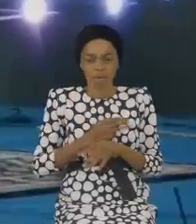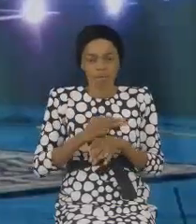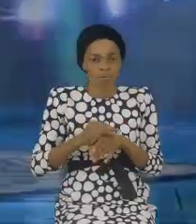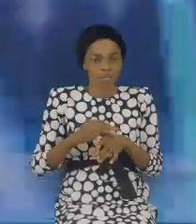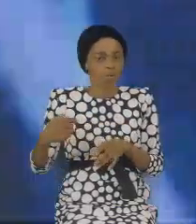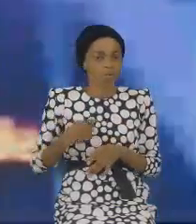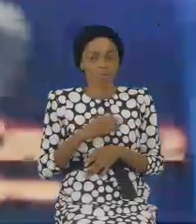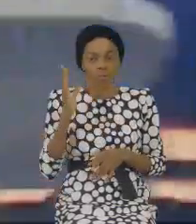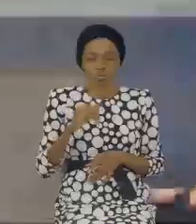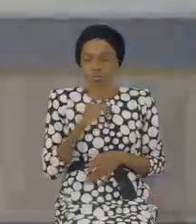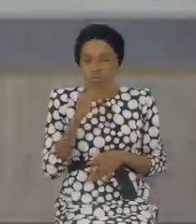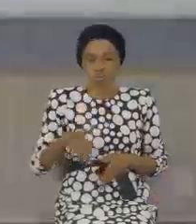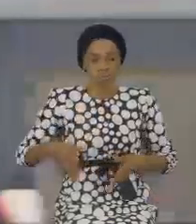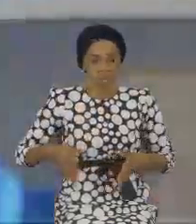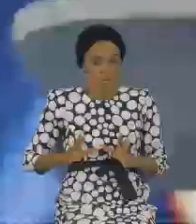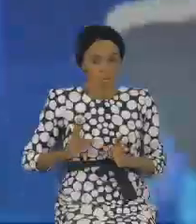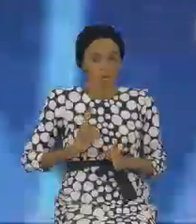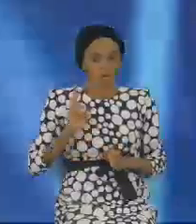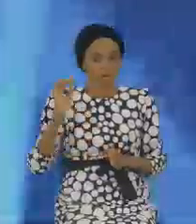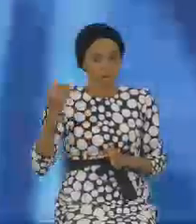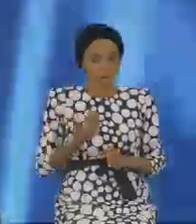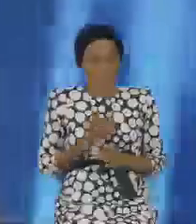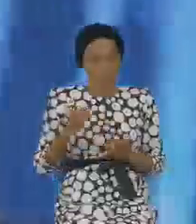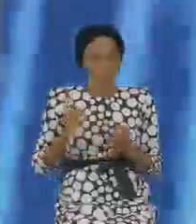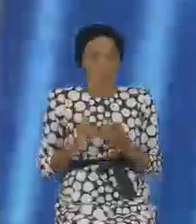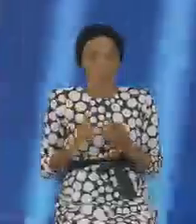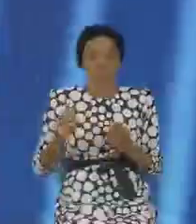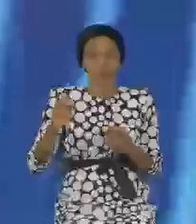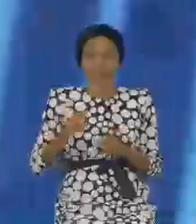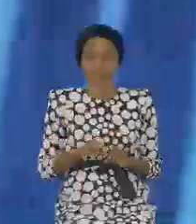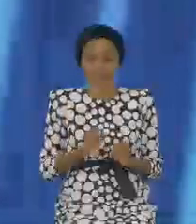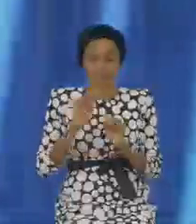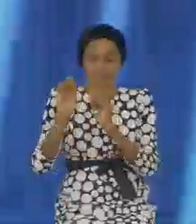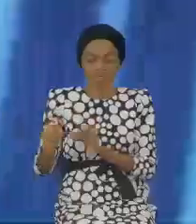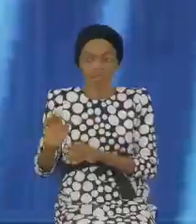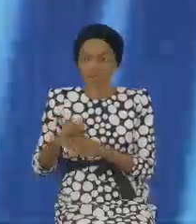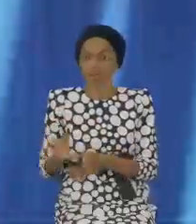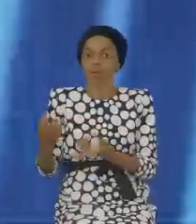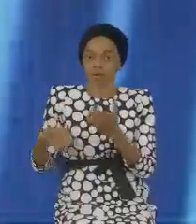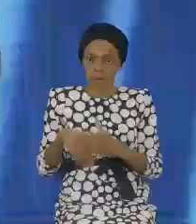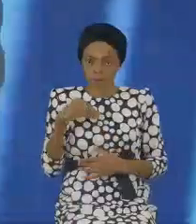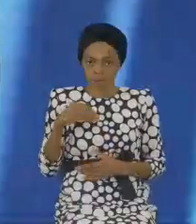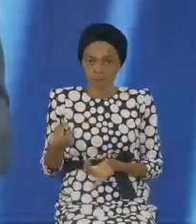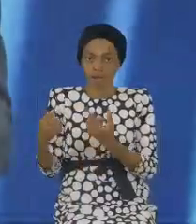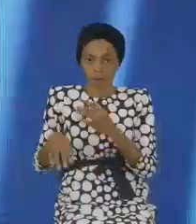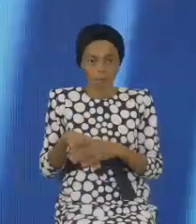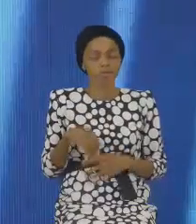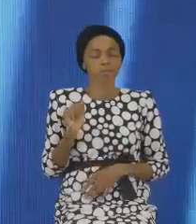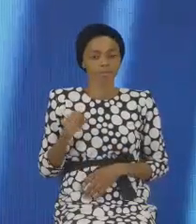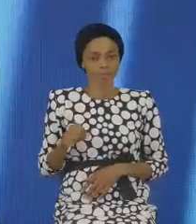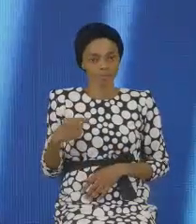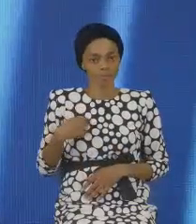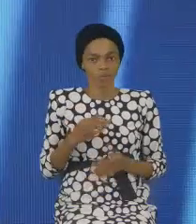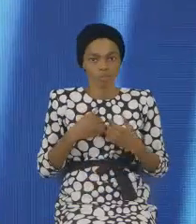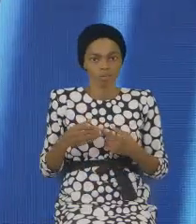not allow ourselves to only pitch our tent on come out, come out, come out. Yes, we have come out.